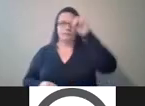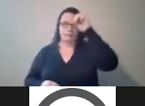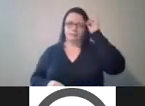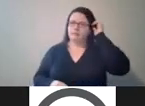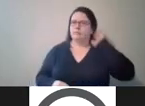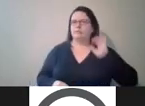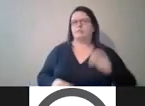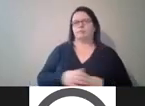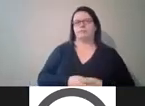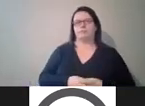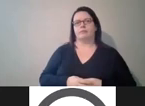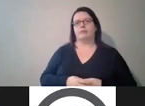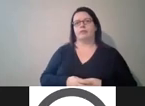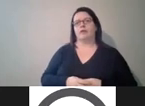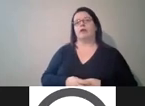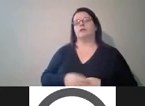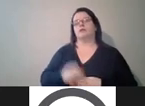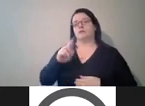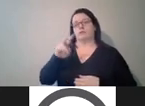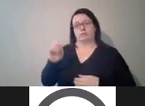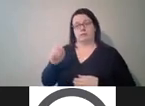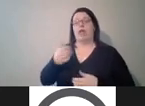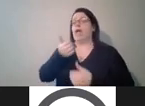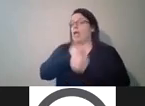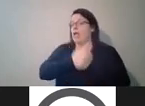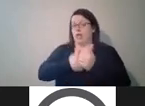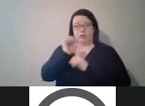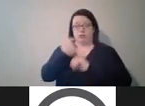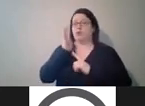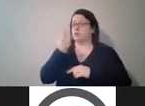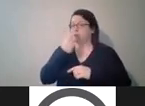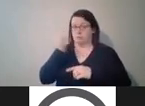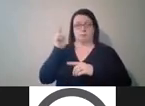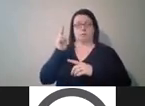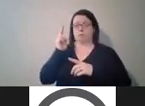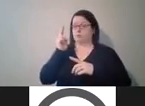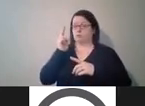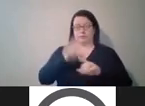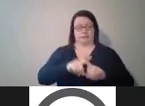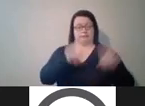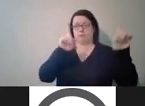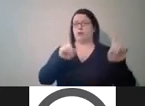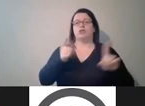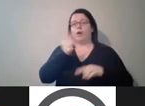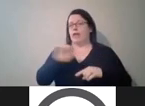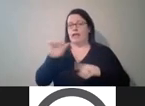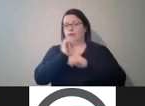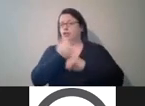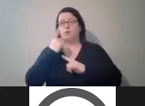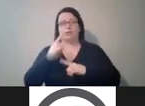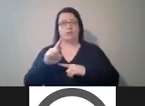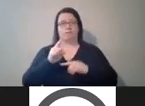So folks, every case will be unique, and any determination, of course, of capacity or incapacity is going to look